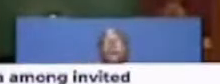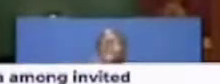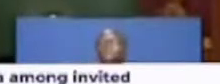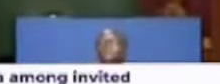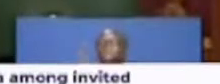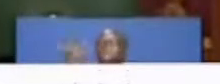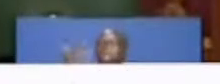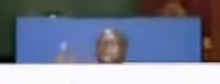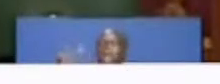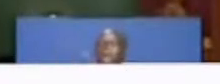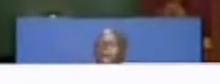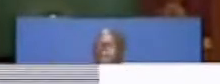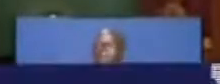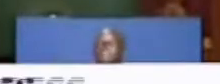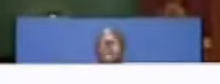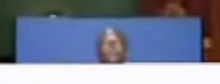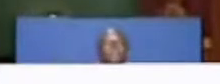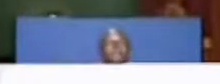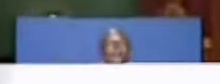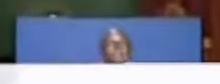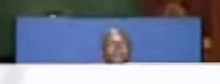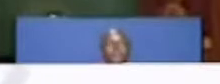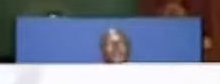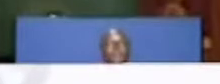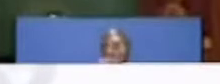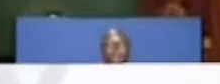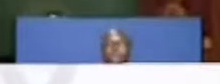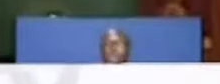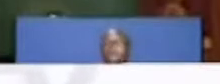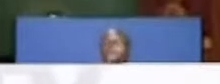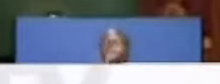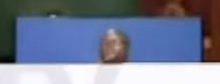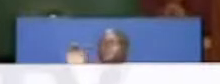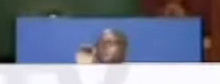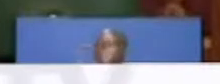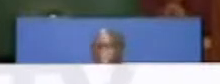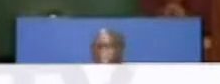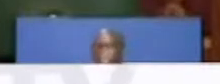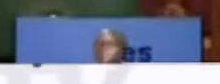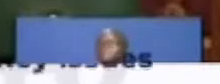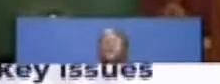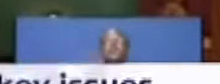cover, representing 12.12%, while